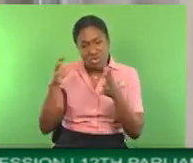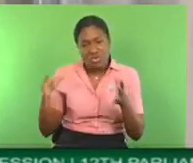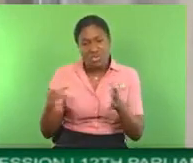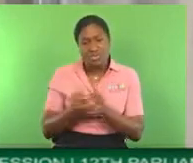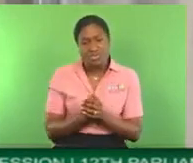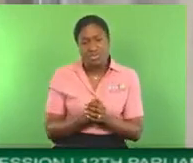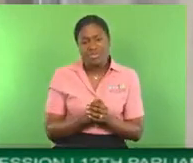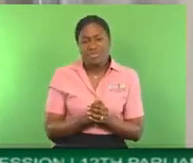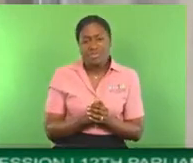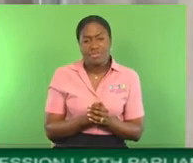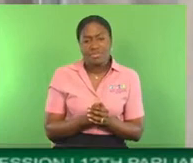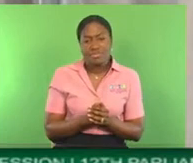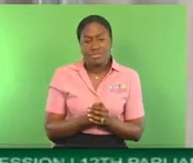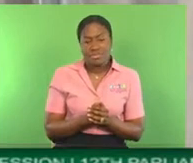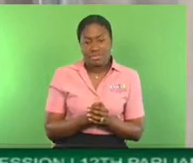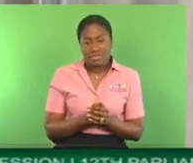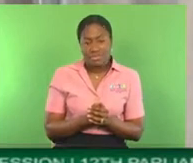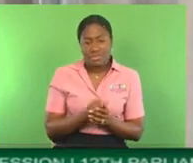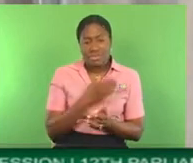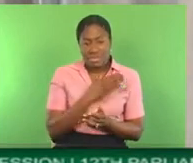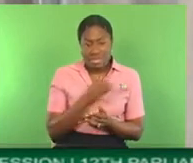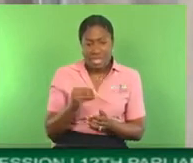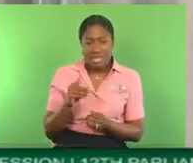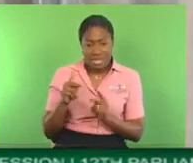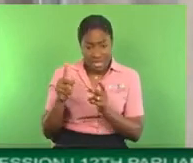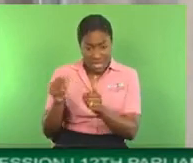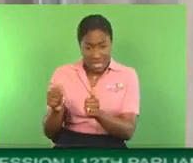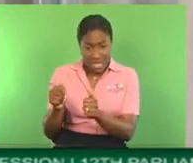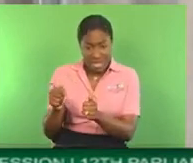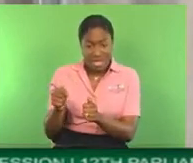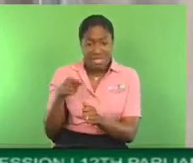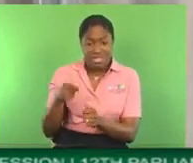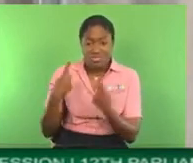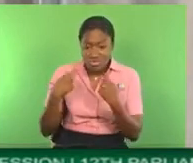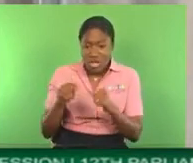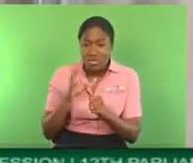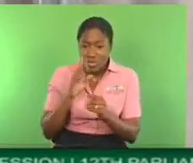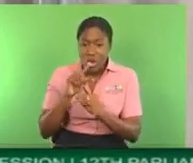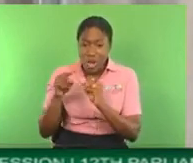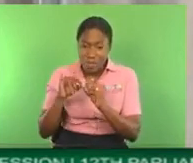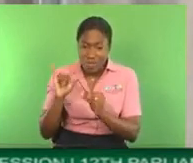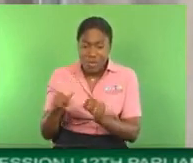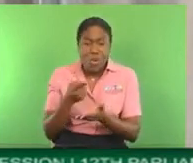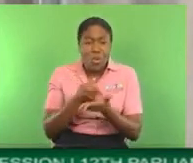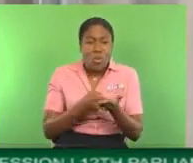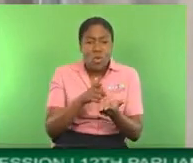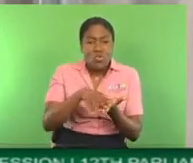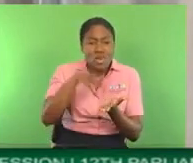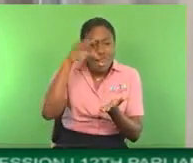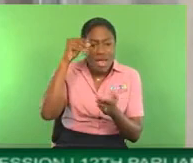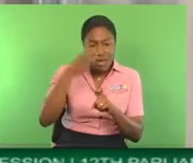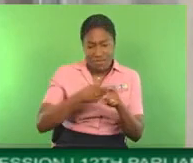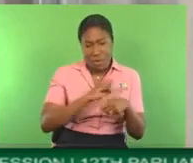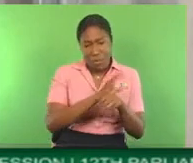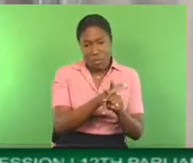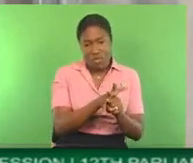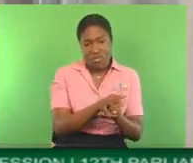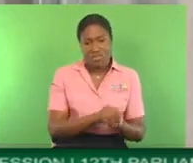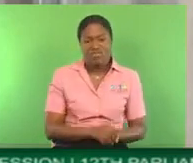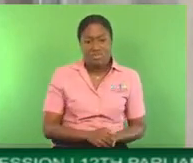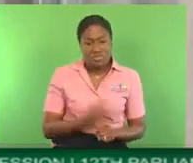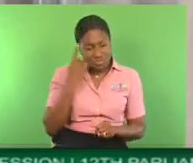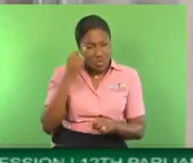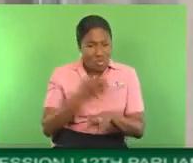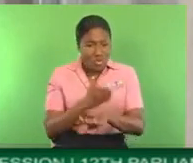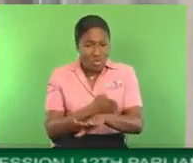what the opposition leader, member for Superior, was talking about. What would you learn from COVID-19 pandemic? And your next